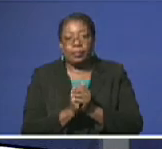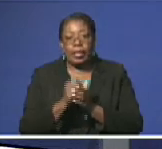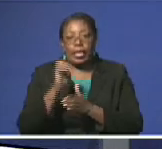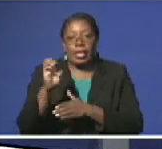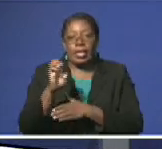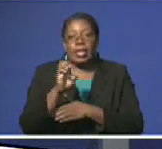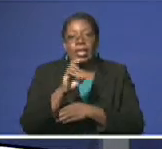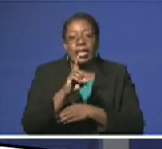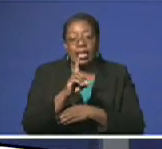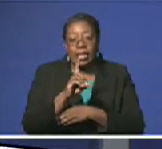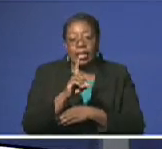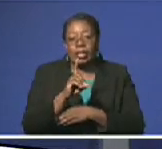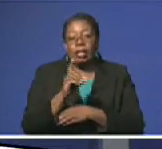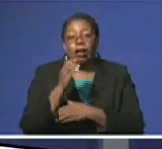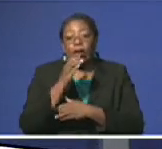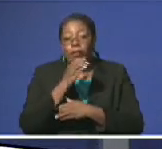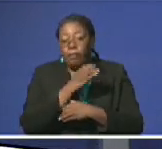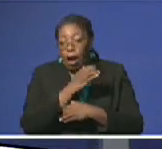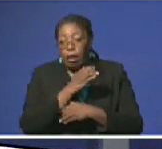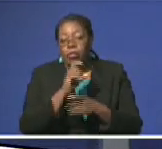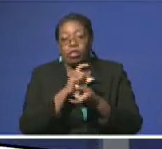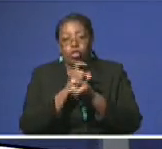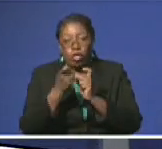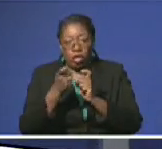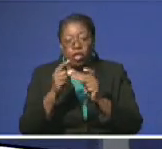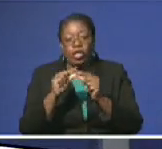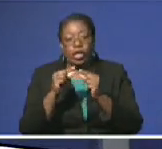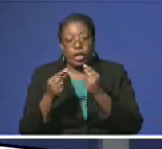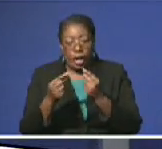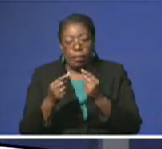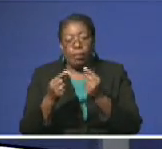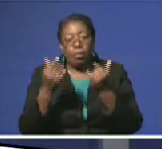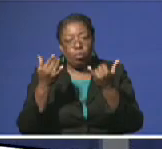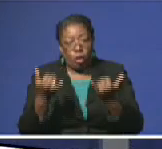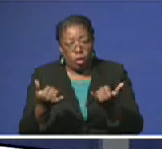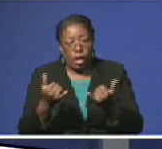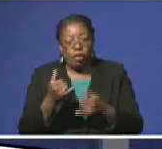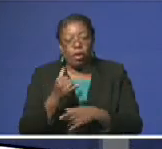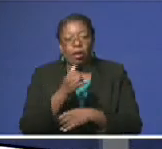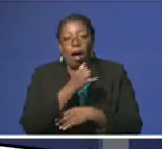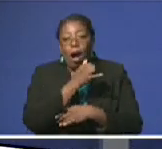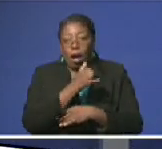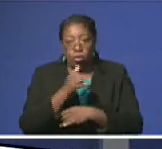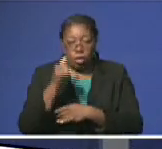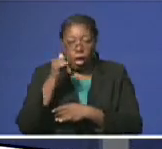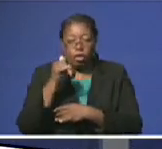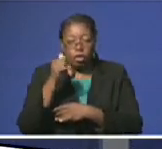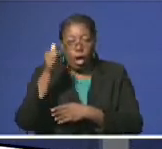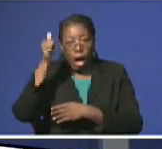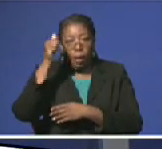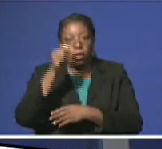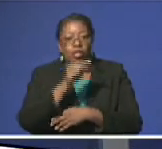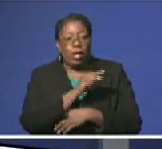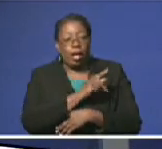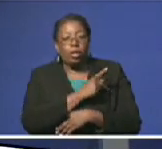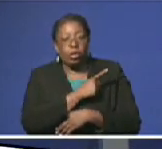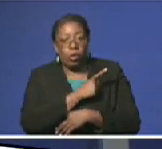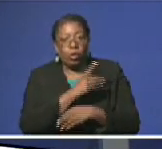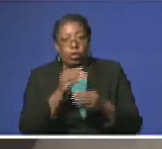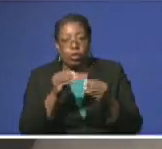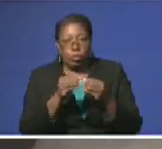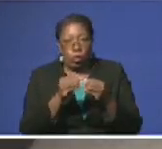Eeden Farms continuing to change the game when it comes to modernizing agriculture. Amajal Knowles tells us more in part 2 of his